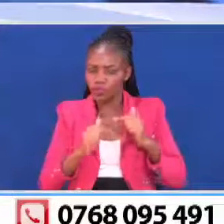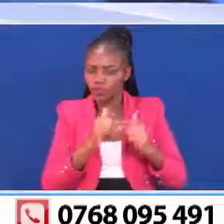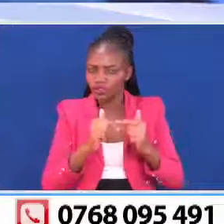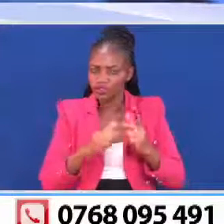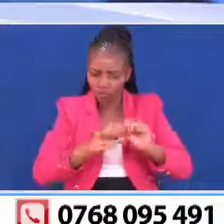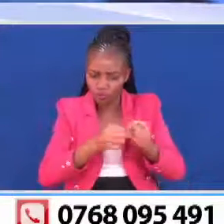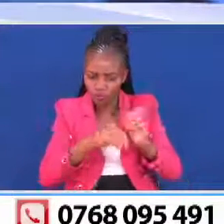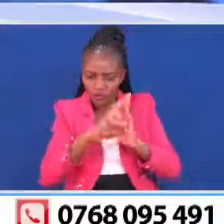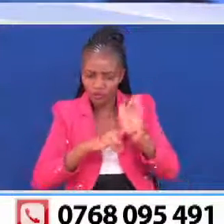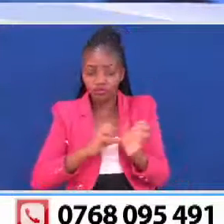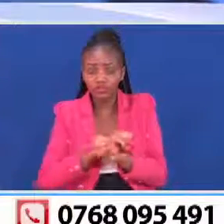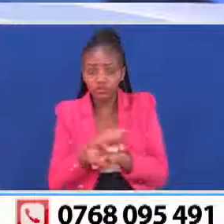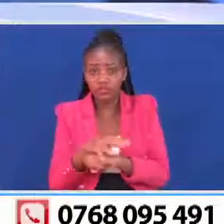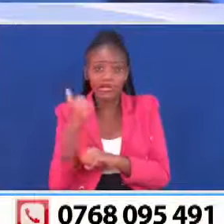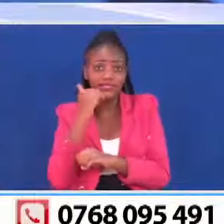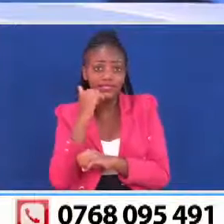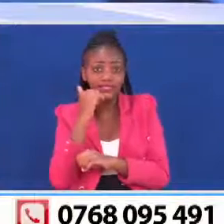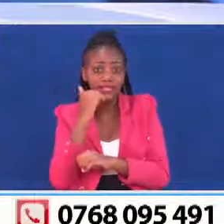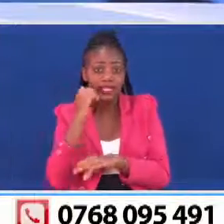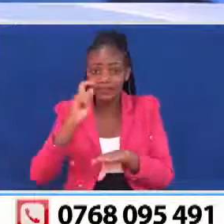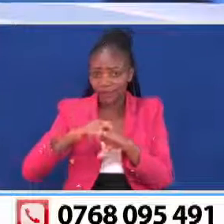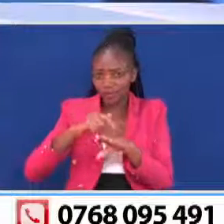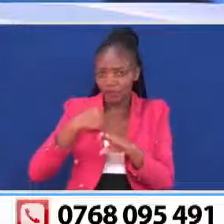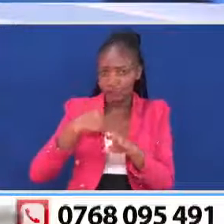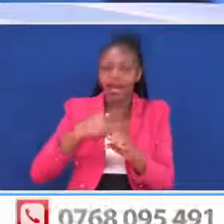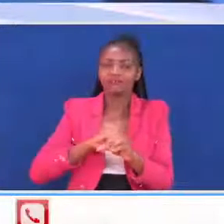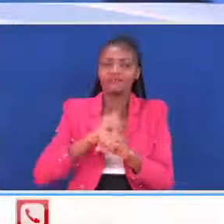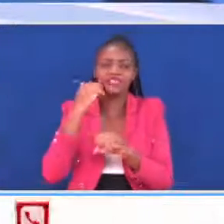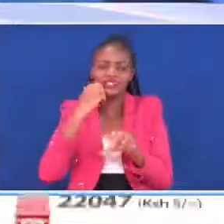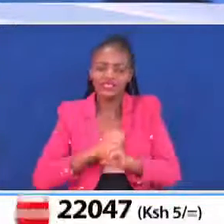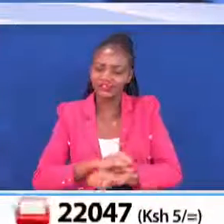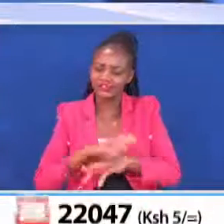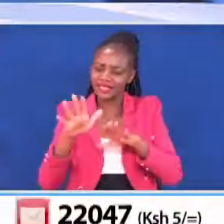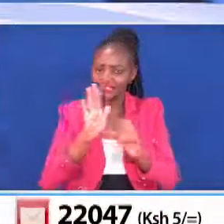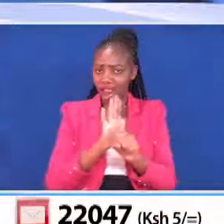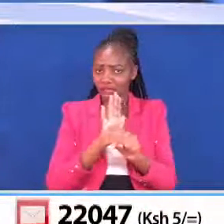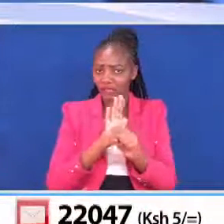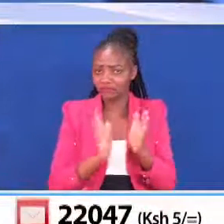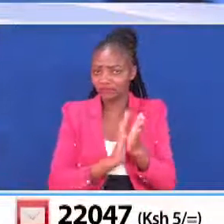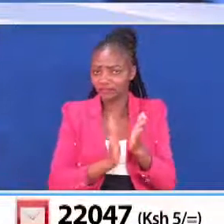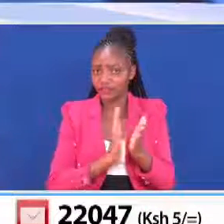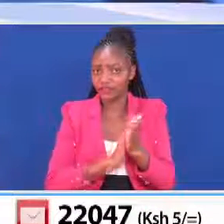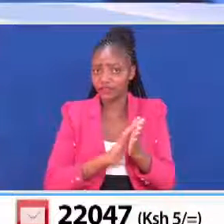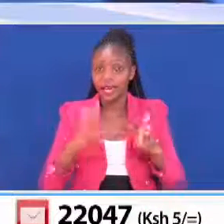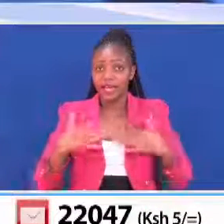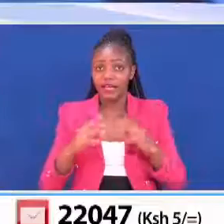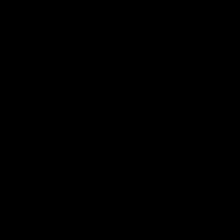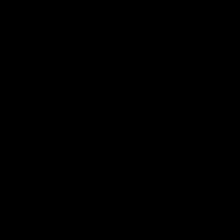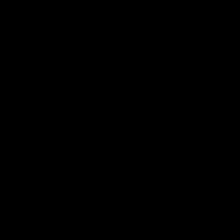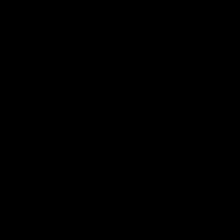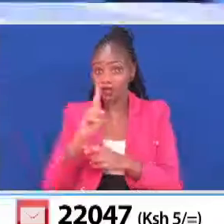flout COVID-19 rules in the wake of a second wave of the virus in the country. Here is our health reporter, Zainab